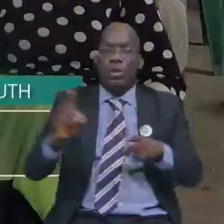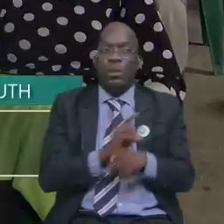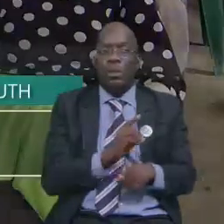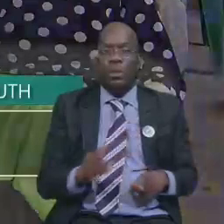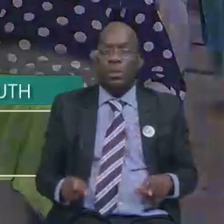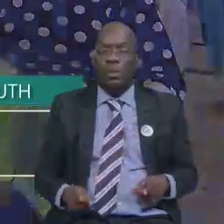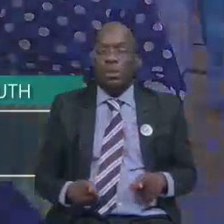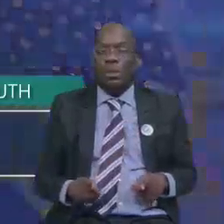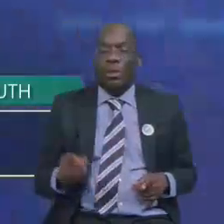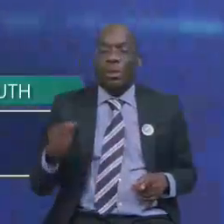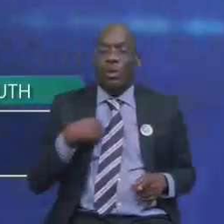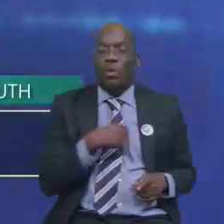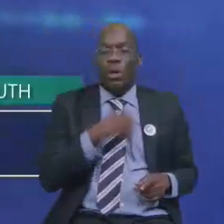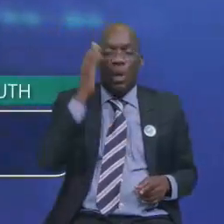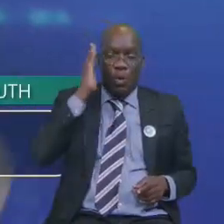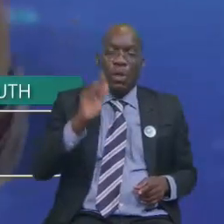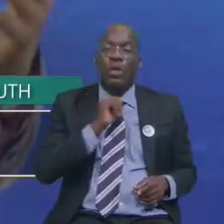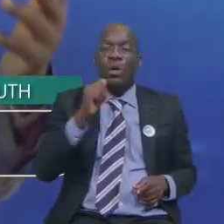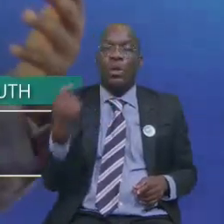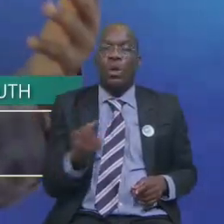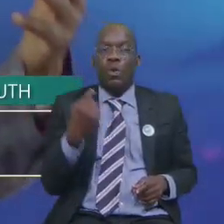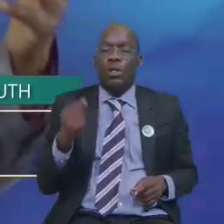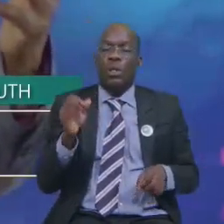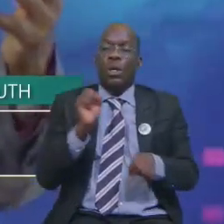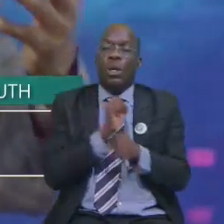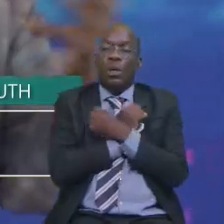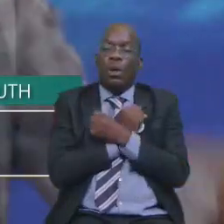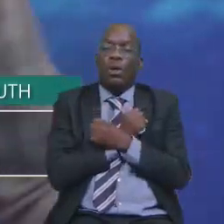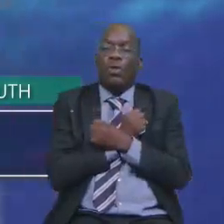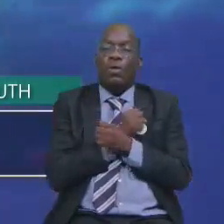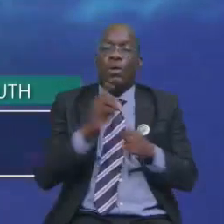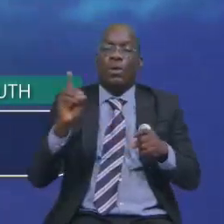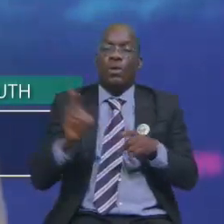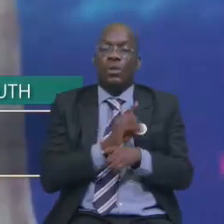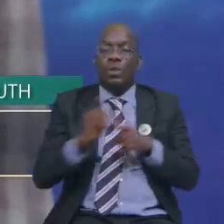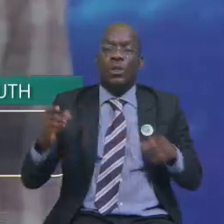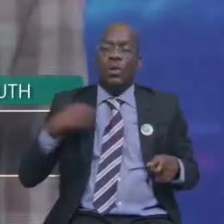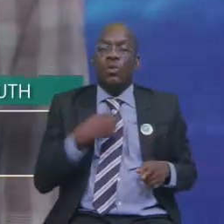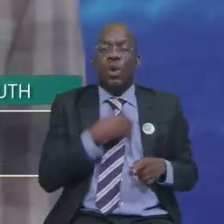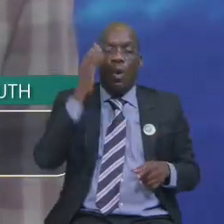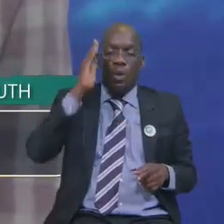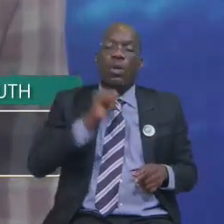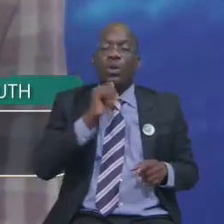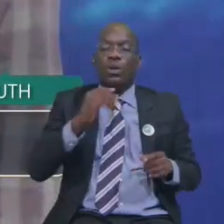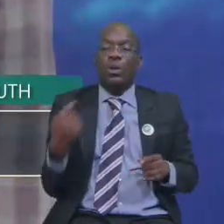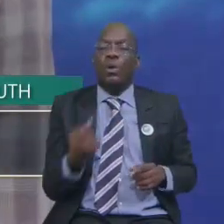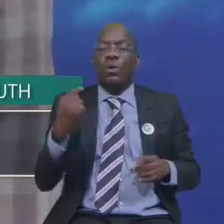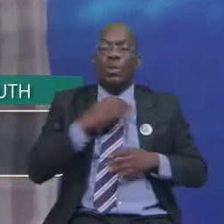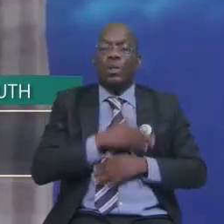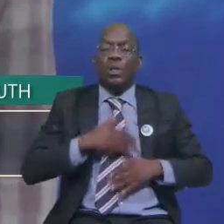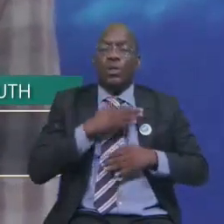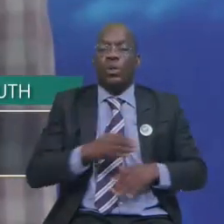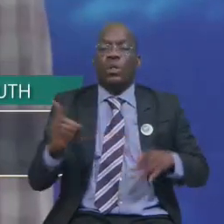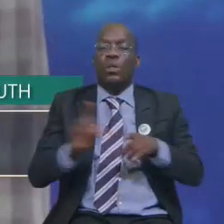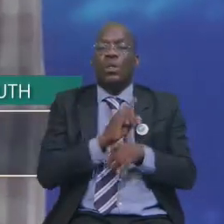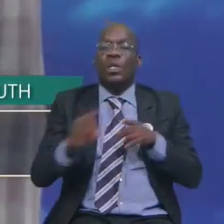always love duty. Will not always enjoy duty. The enjoyment will be at the